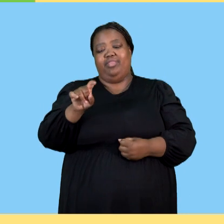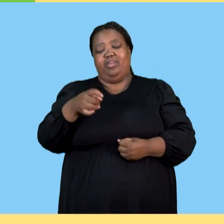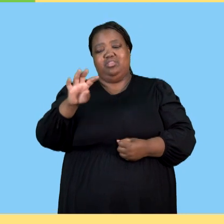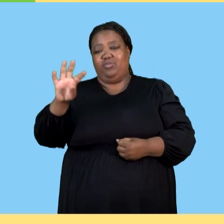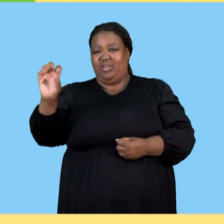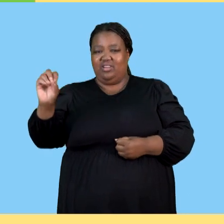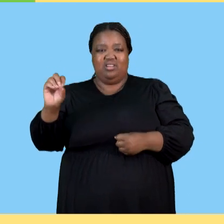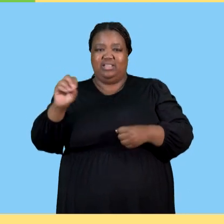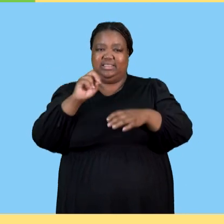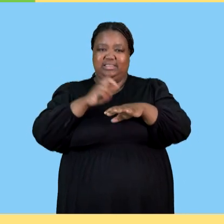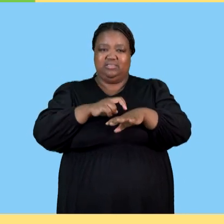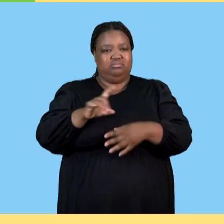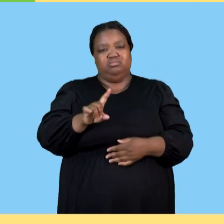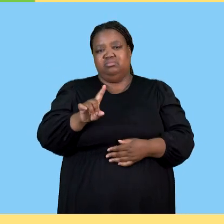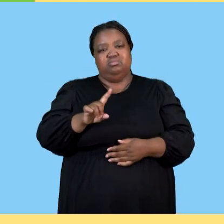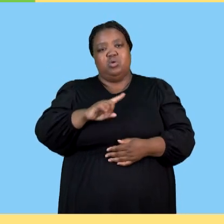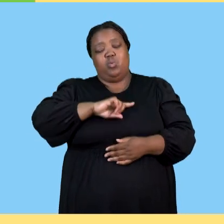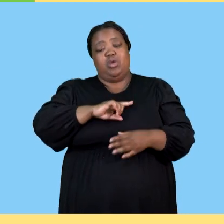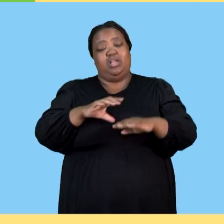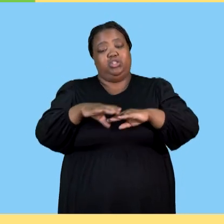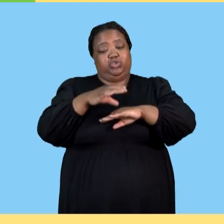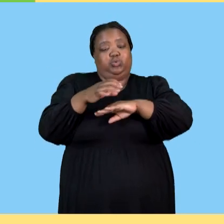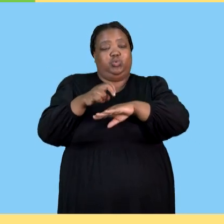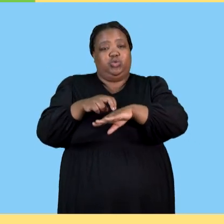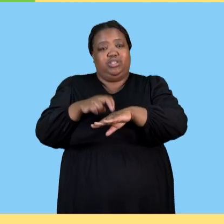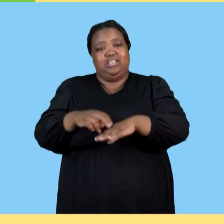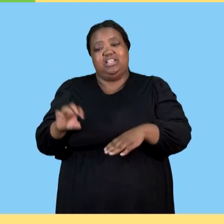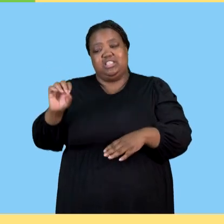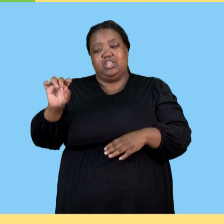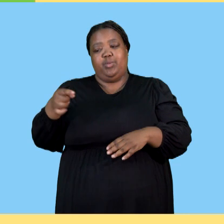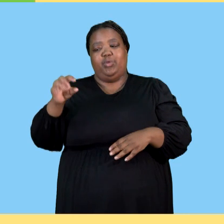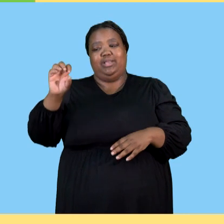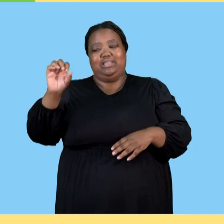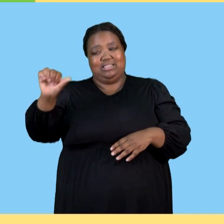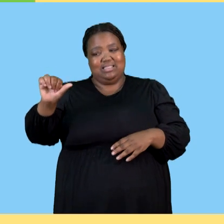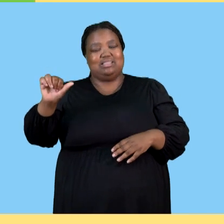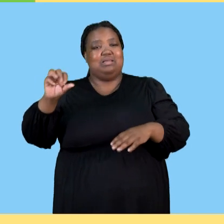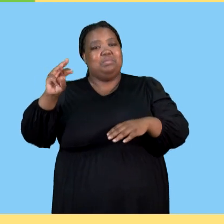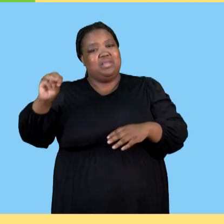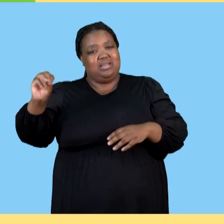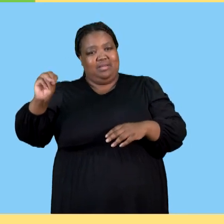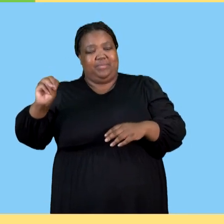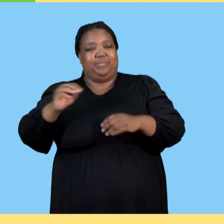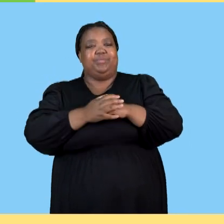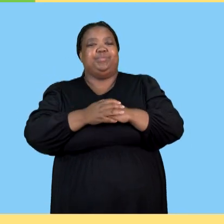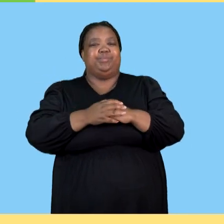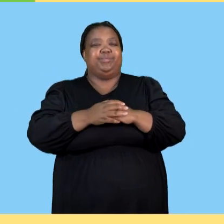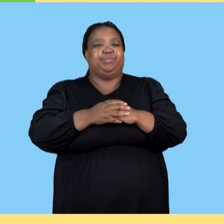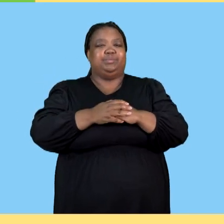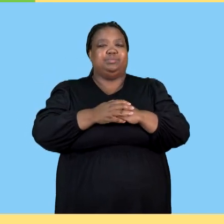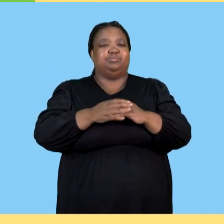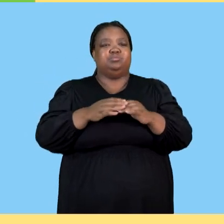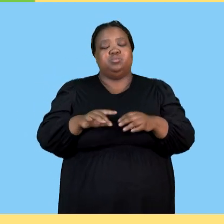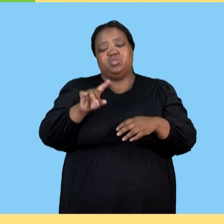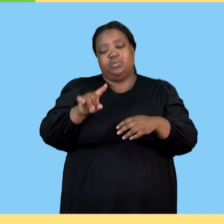because our shoe requires only 0.6 meters. Now, we then say, as I've